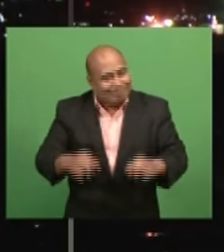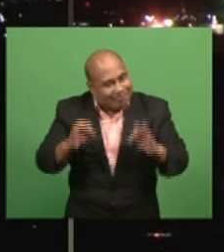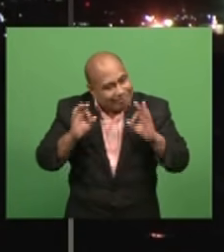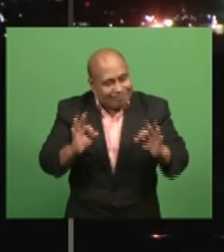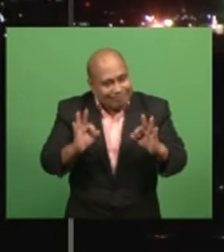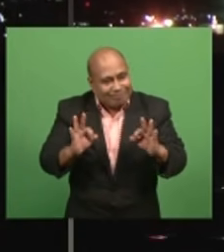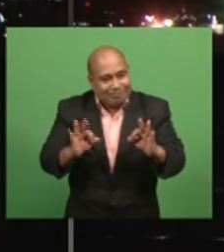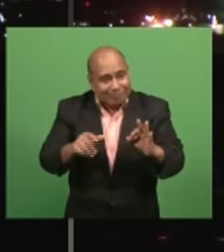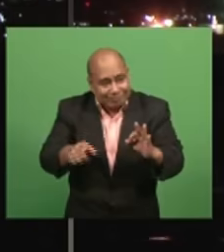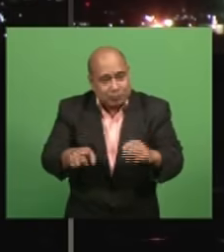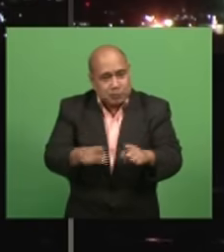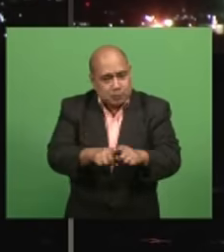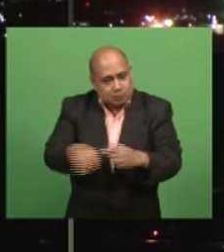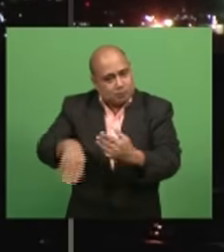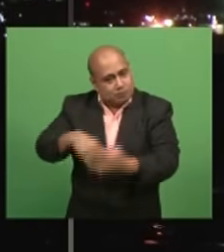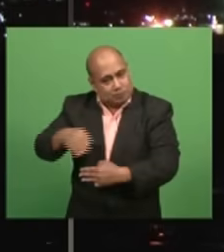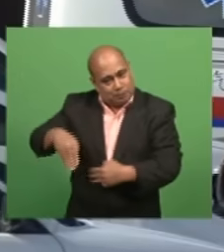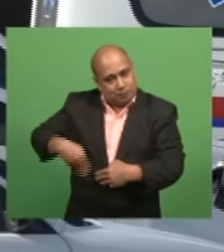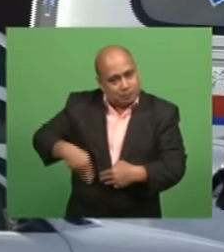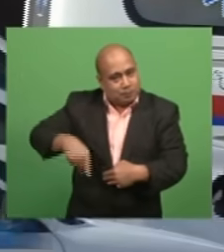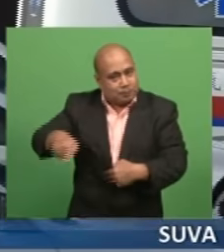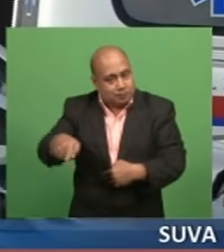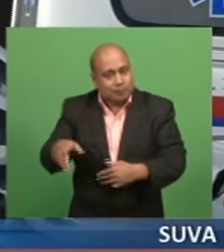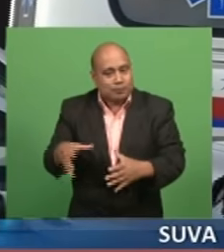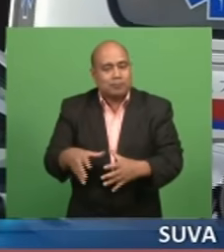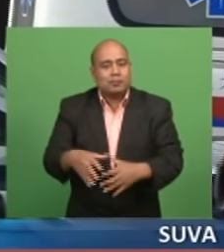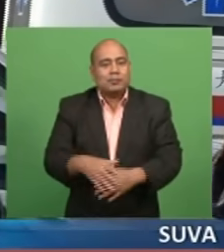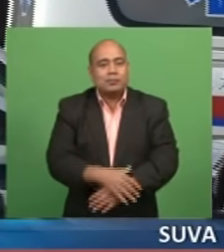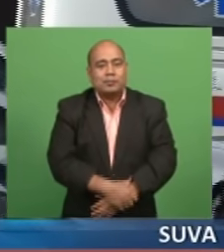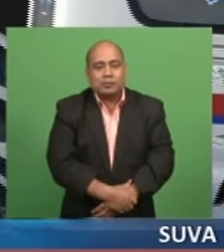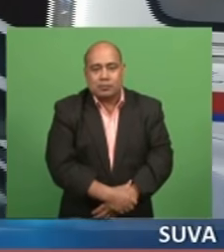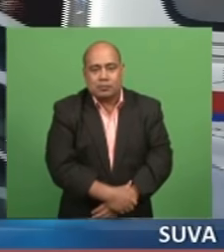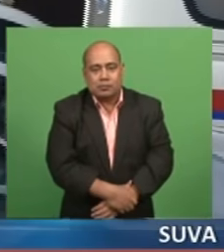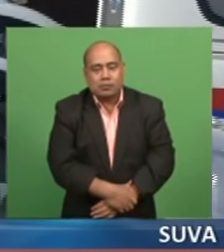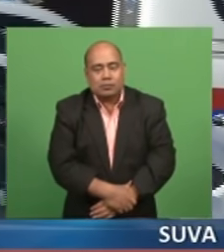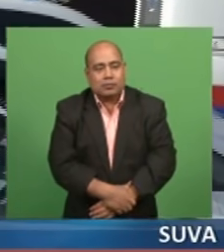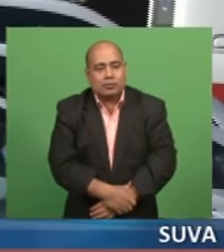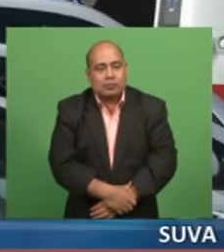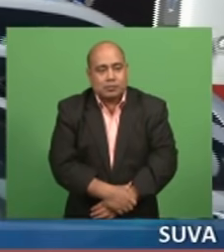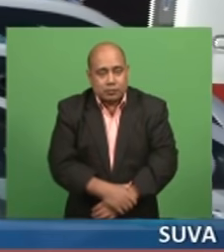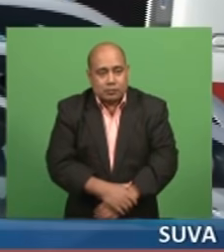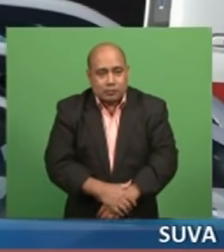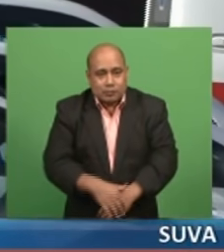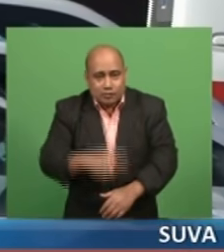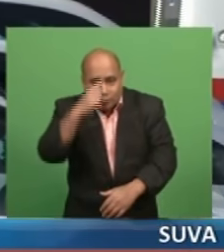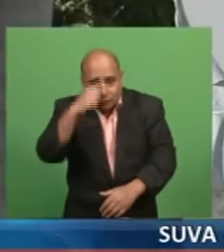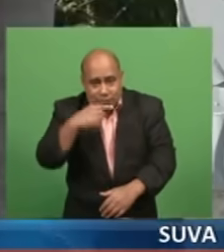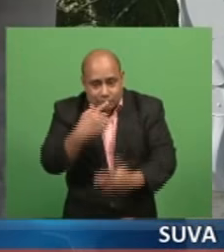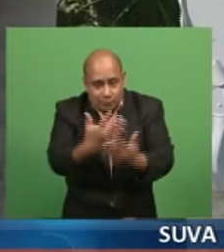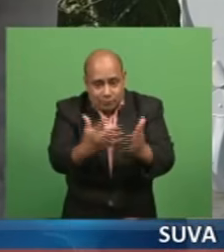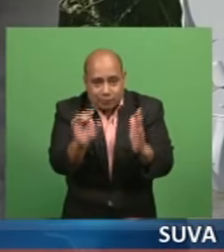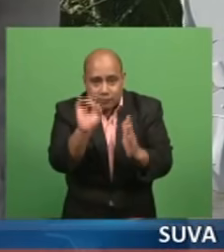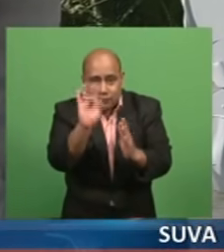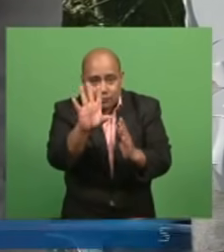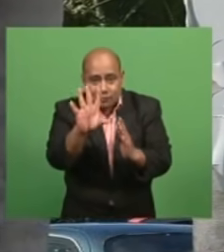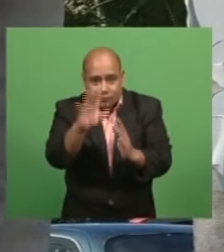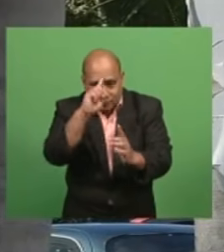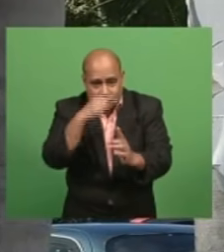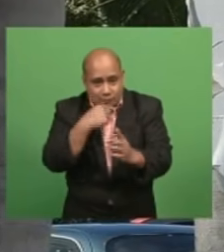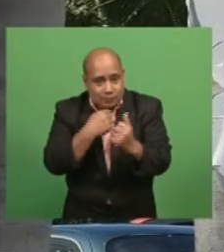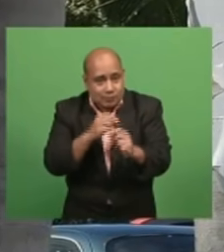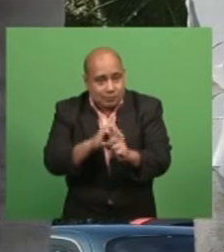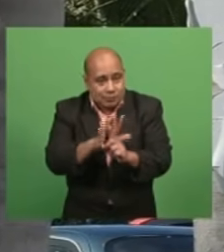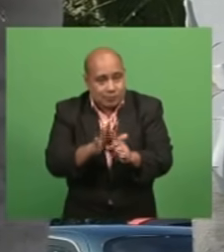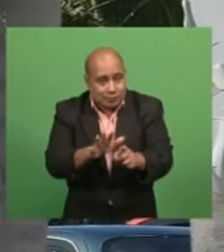communities. Pranita Prakash reports. Of the 10 patients who have recovered from COVID-19, a Nandi-based patient